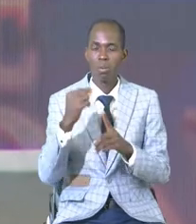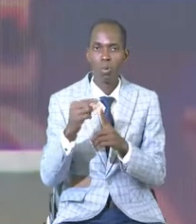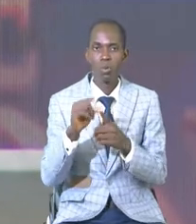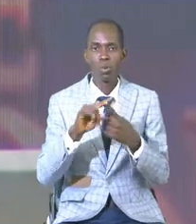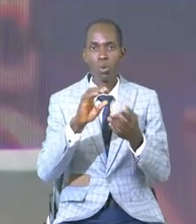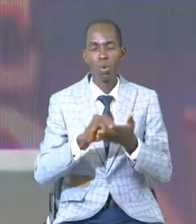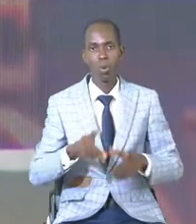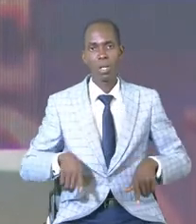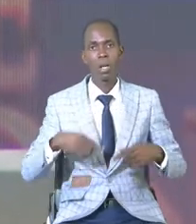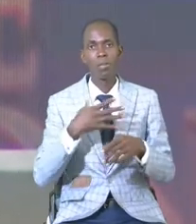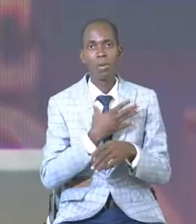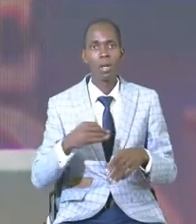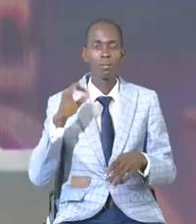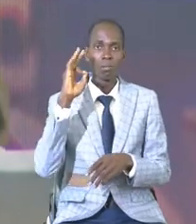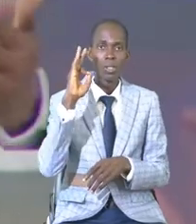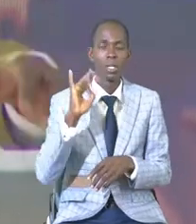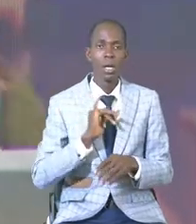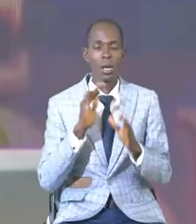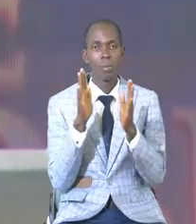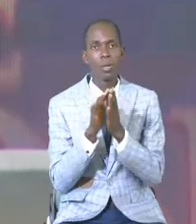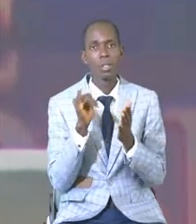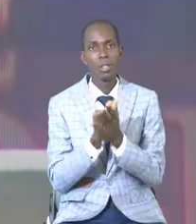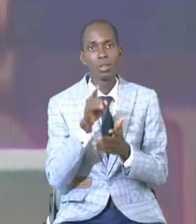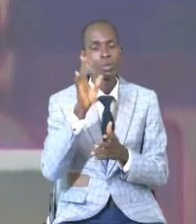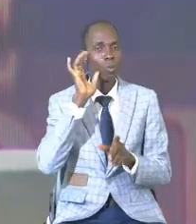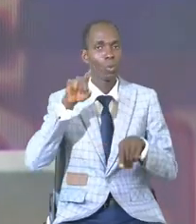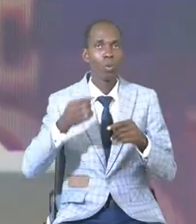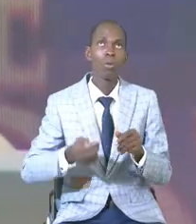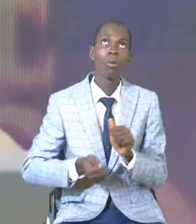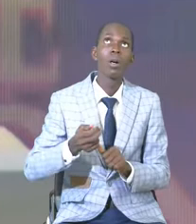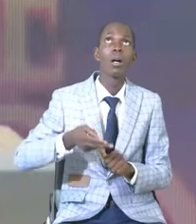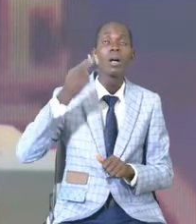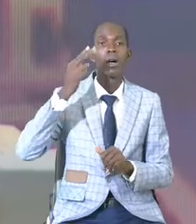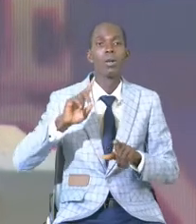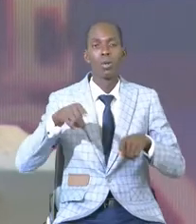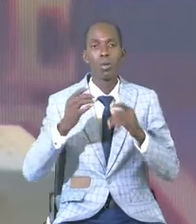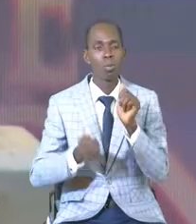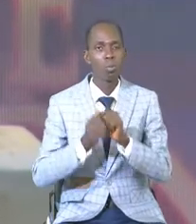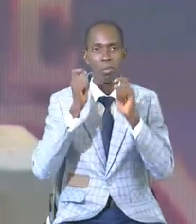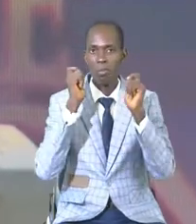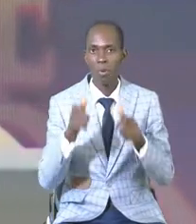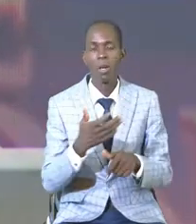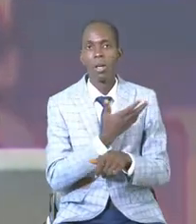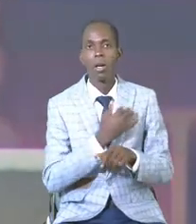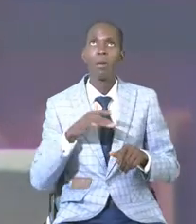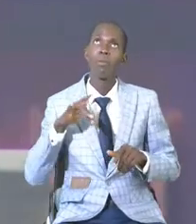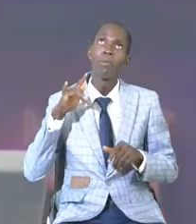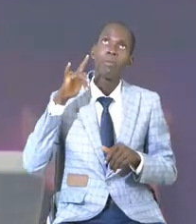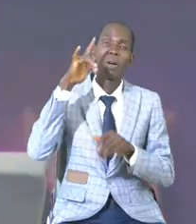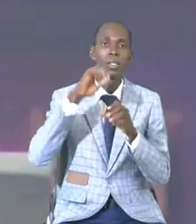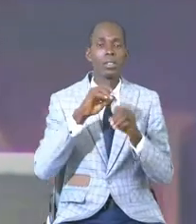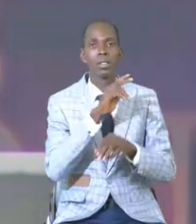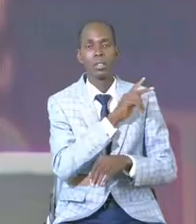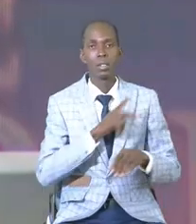pray you will grow higher and you'll go faster and you'll soar in the kingdom of God and in the work the Lord